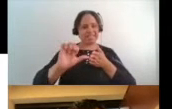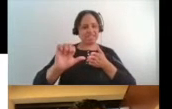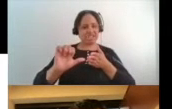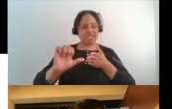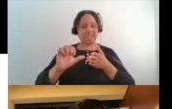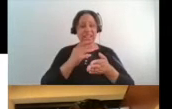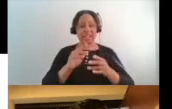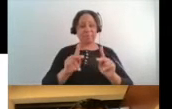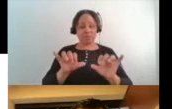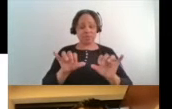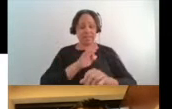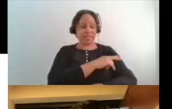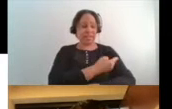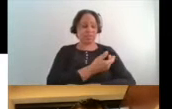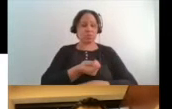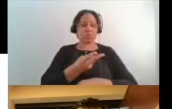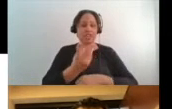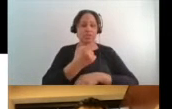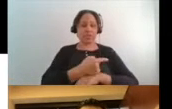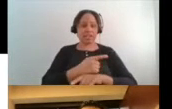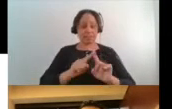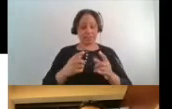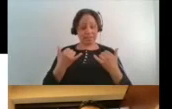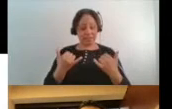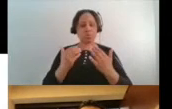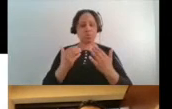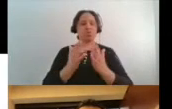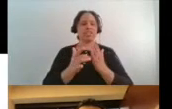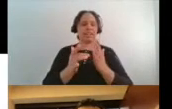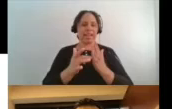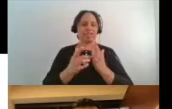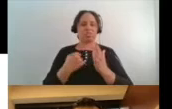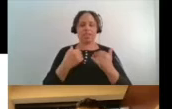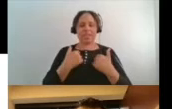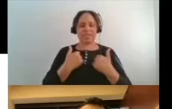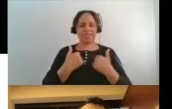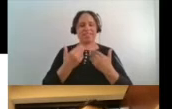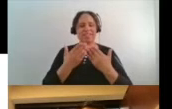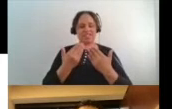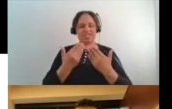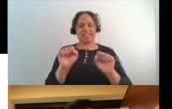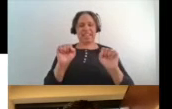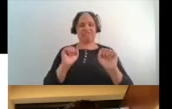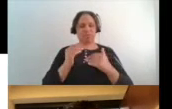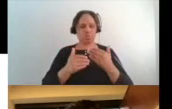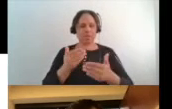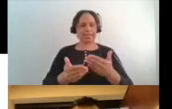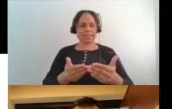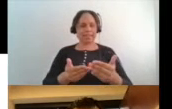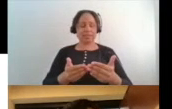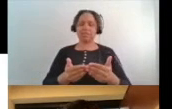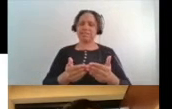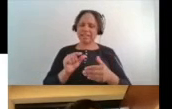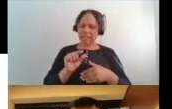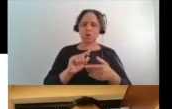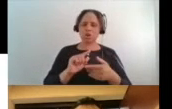make this a very sort of efficient, safe process and minimize pain. Of course, you're going to have some incisional pain after surgery. We